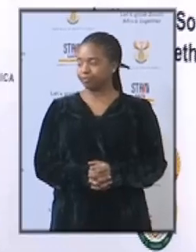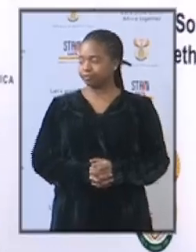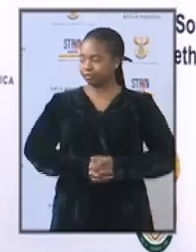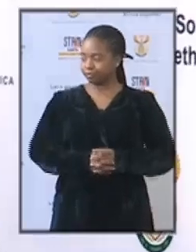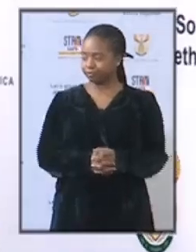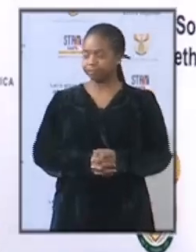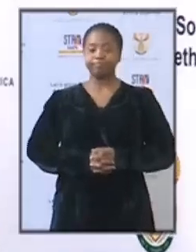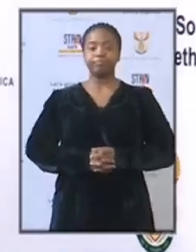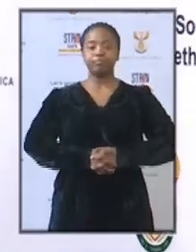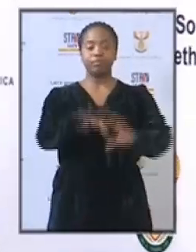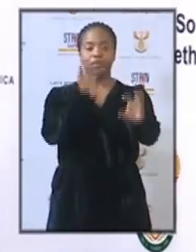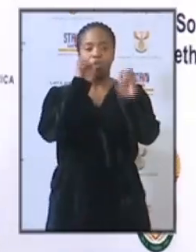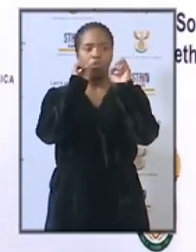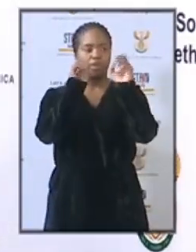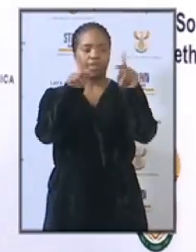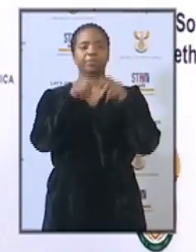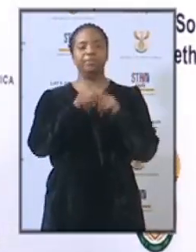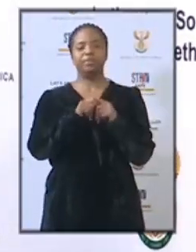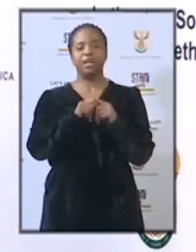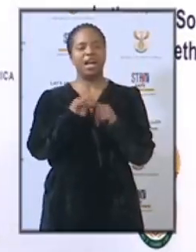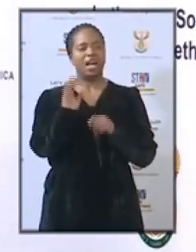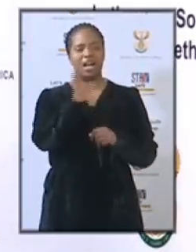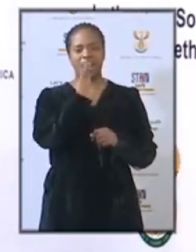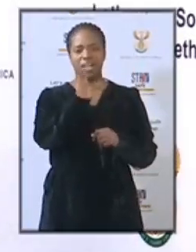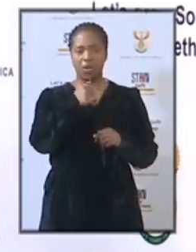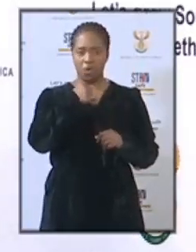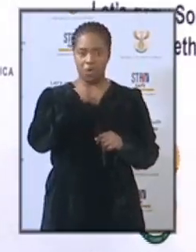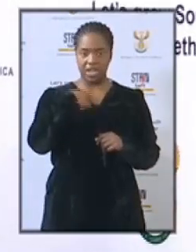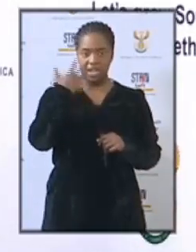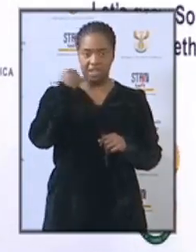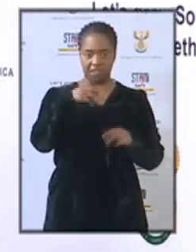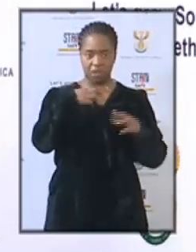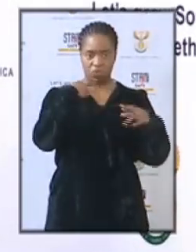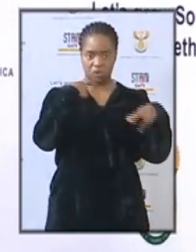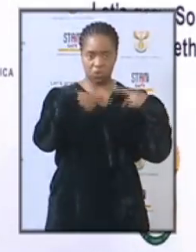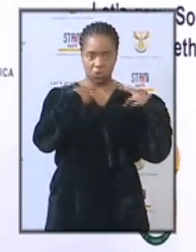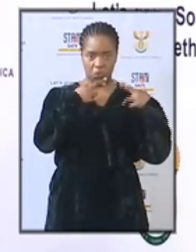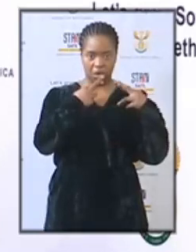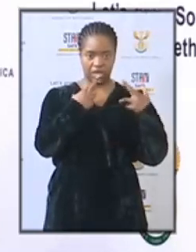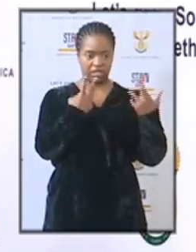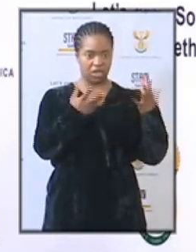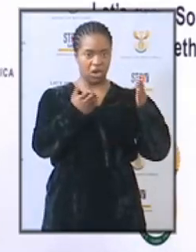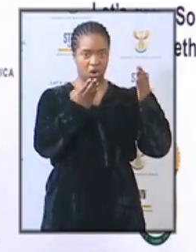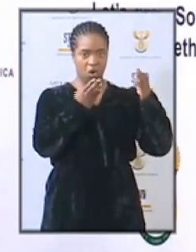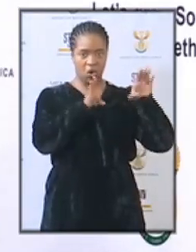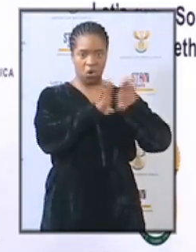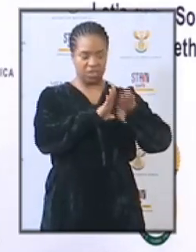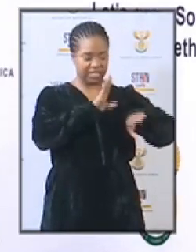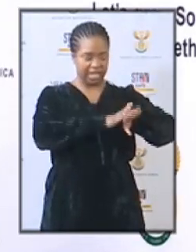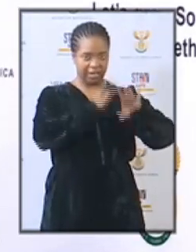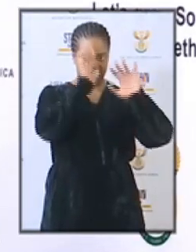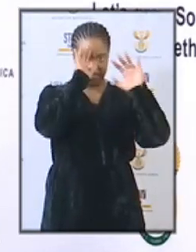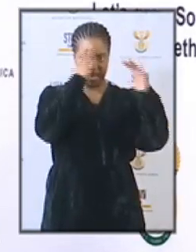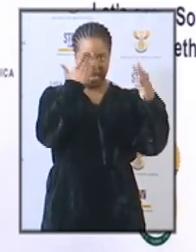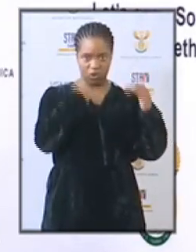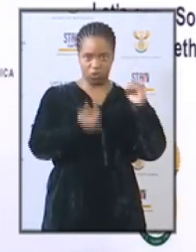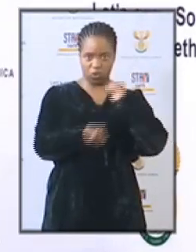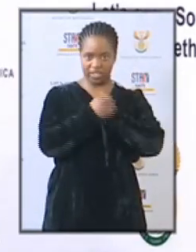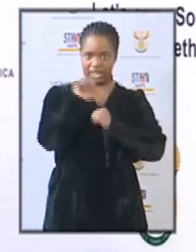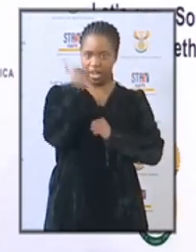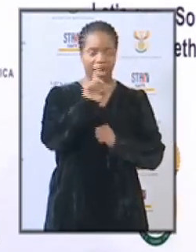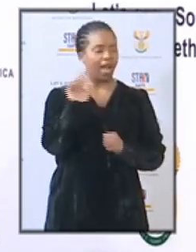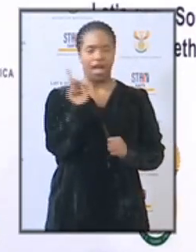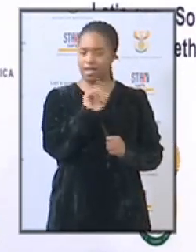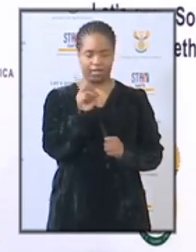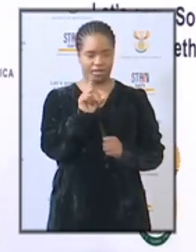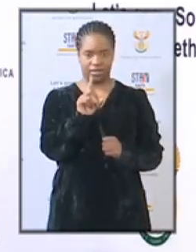Let me start by saying, let's not tempt the restaurants not to comply. So we're not talking about non-compliance, we're talking